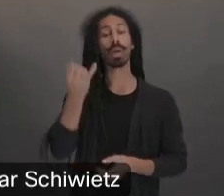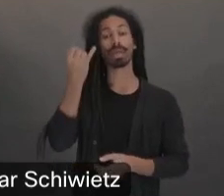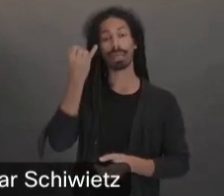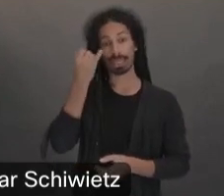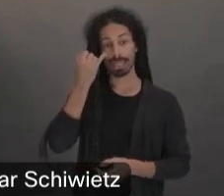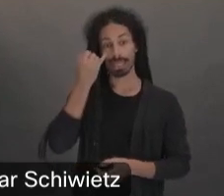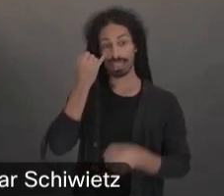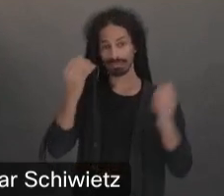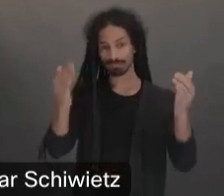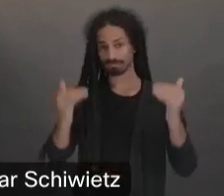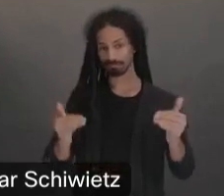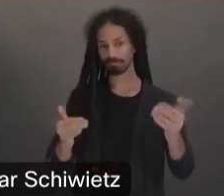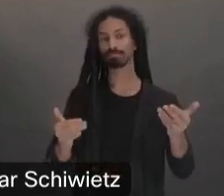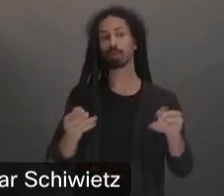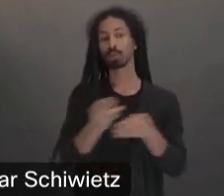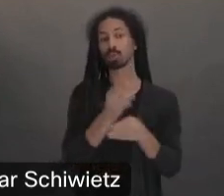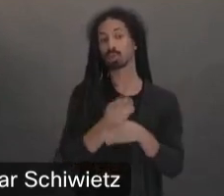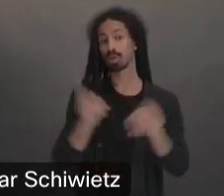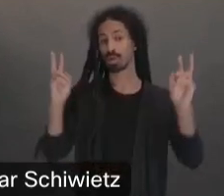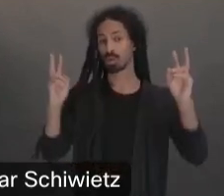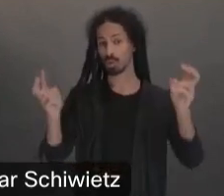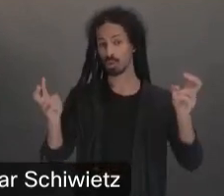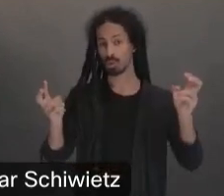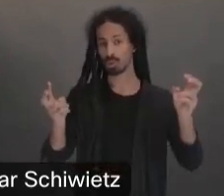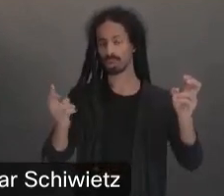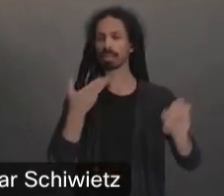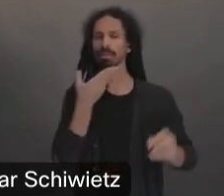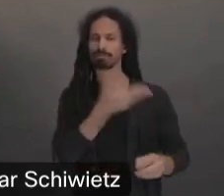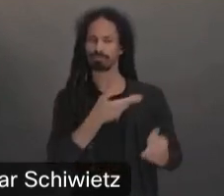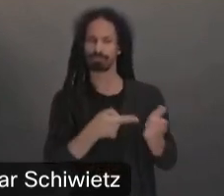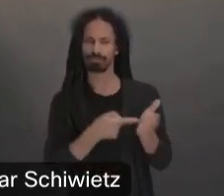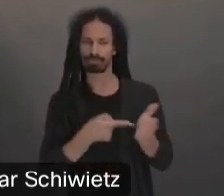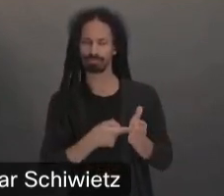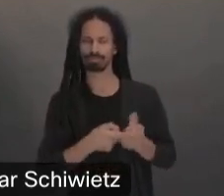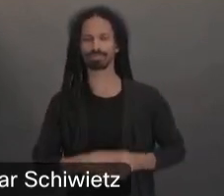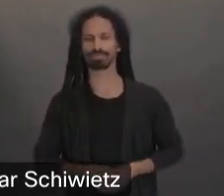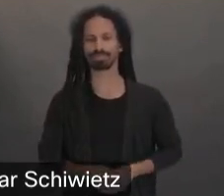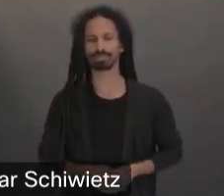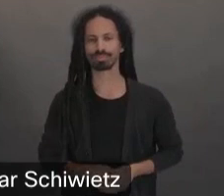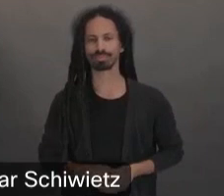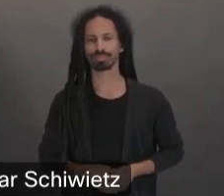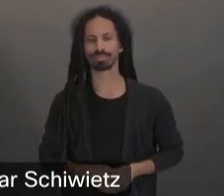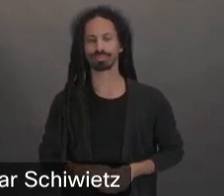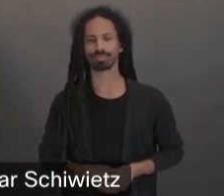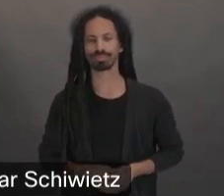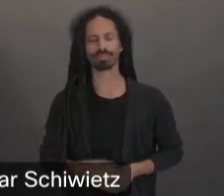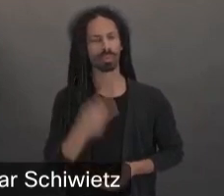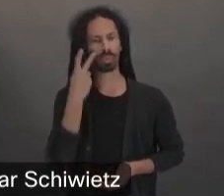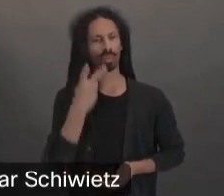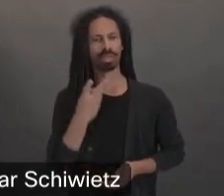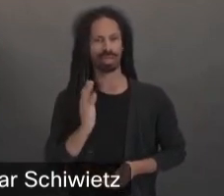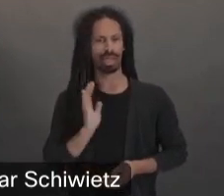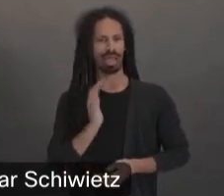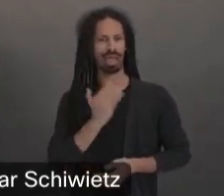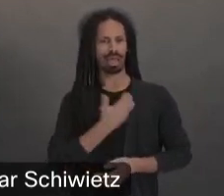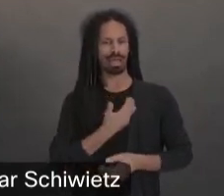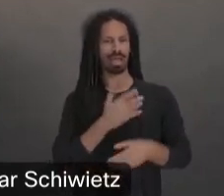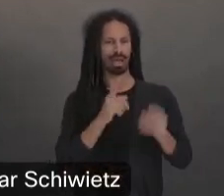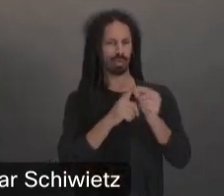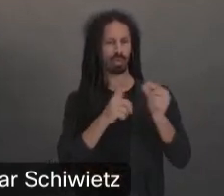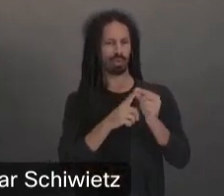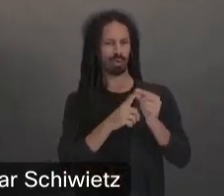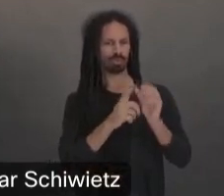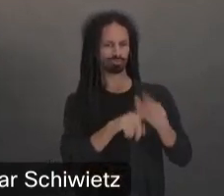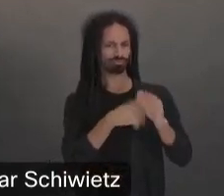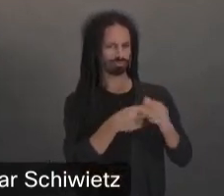text, this is what it would look like. We have our own words to begin the sentence,